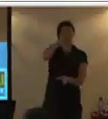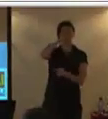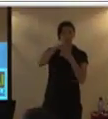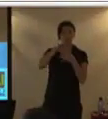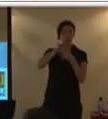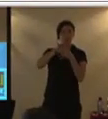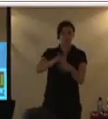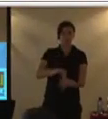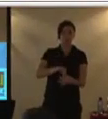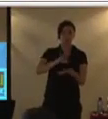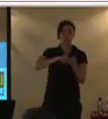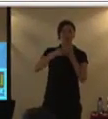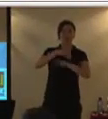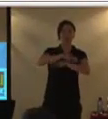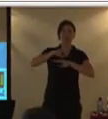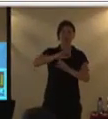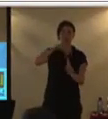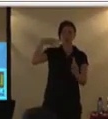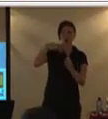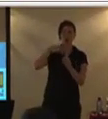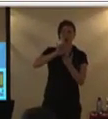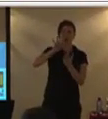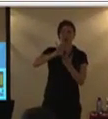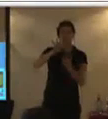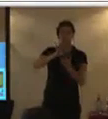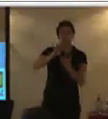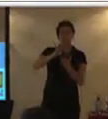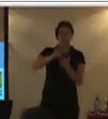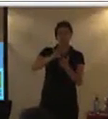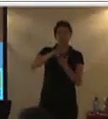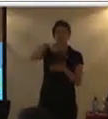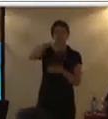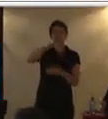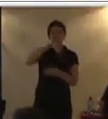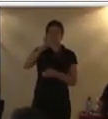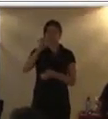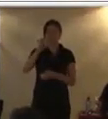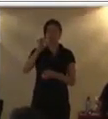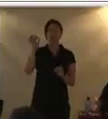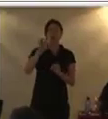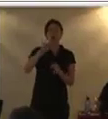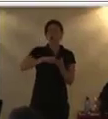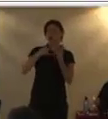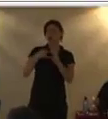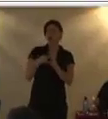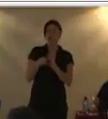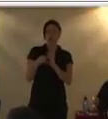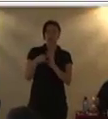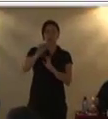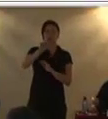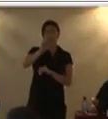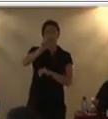projects done in web engineering, which are navigational systems, and even